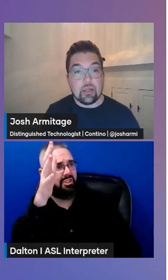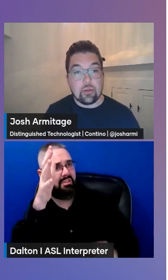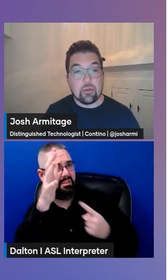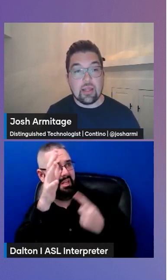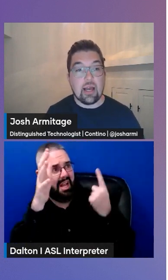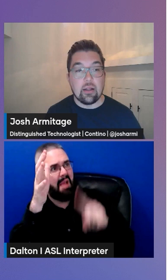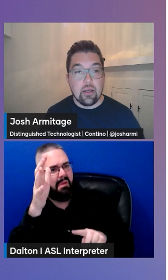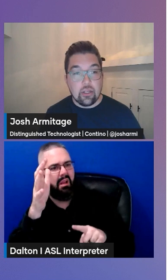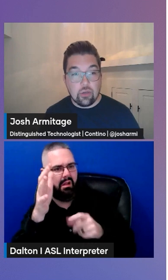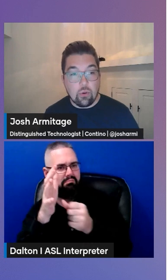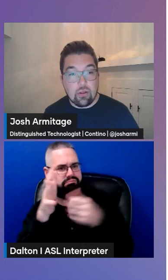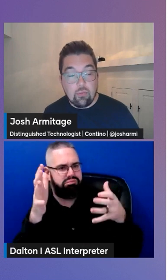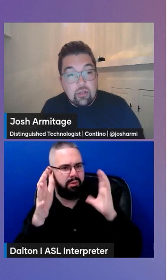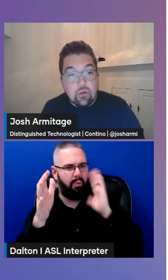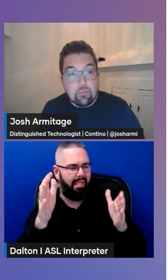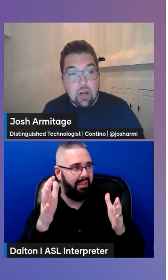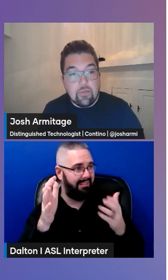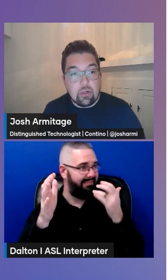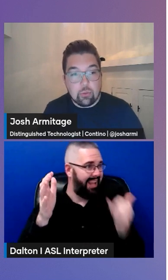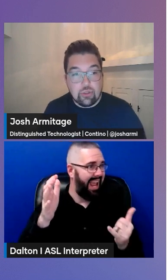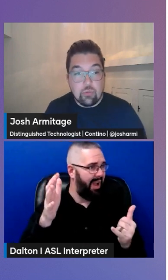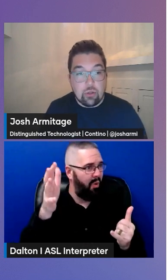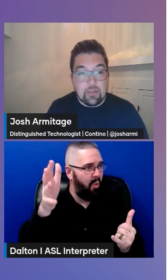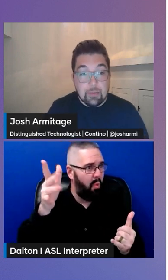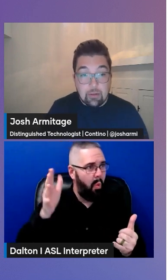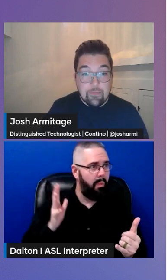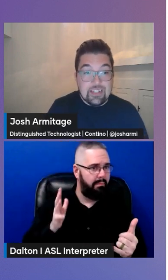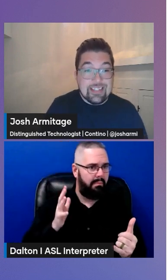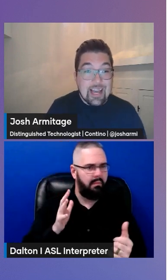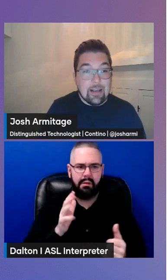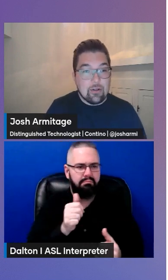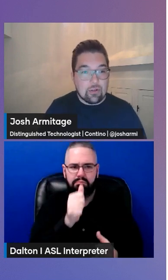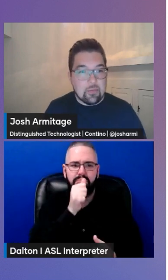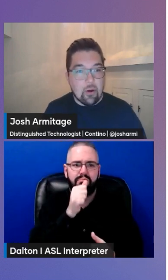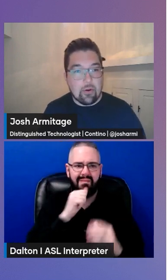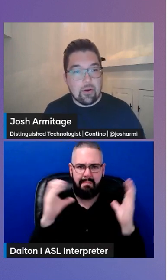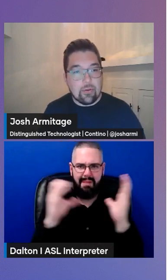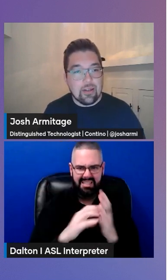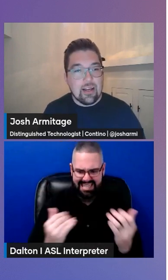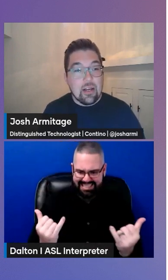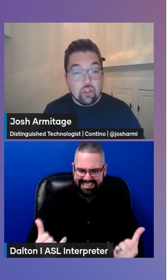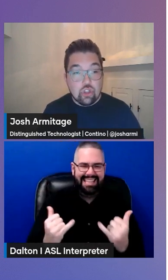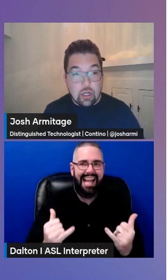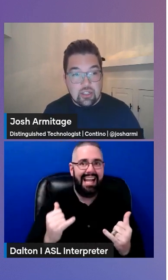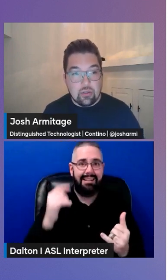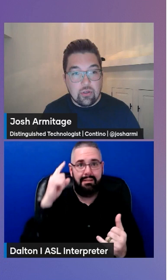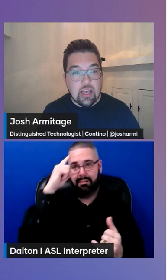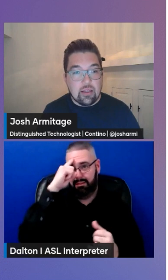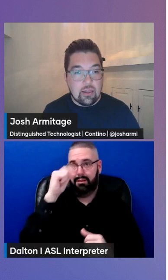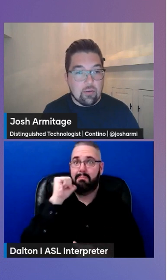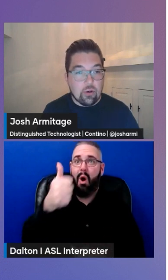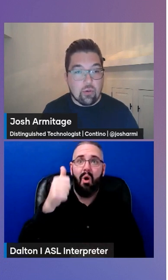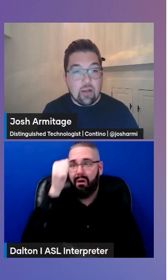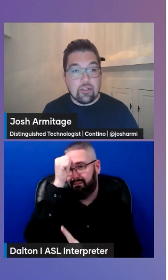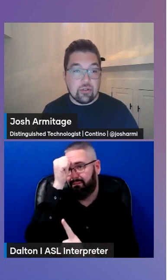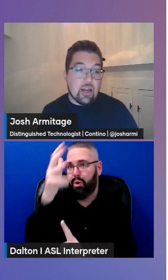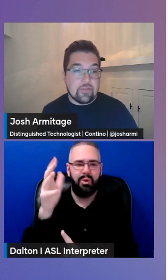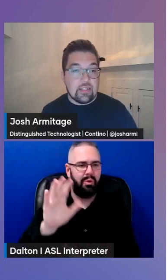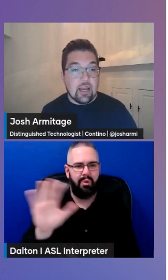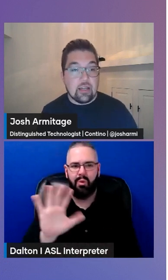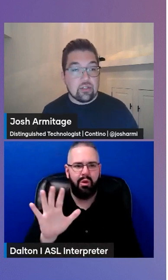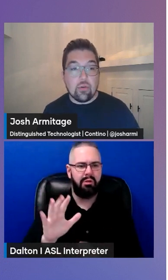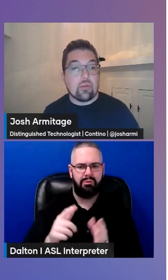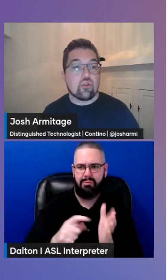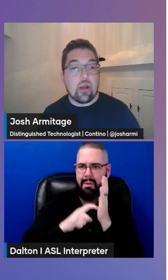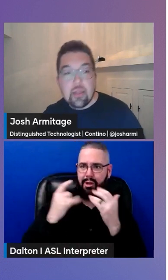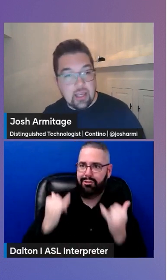to include that. When you're doing private modules, you want to build them for today, not tomorrow. Just look at the requirements you have